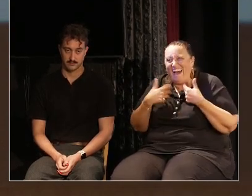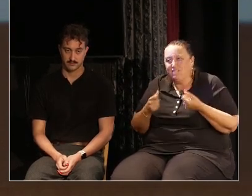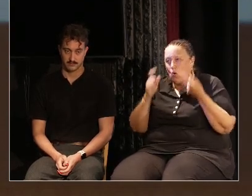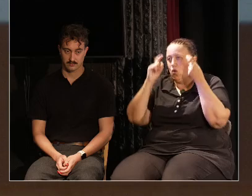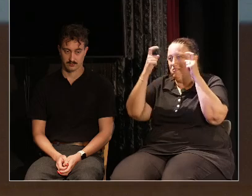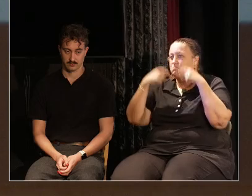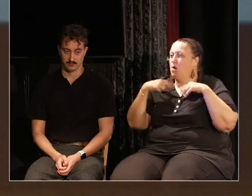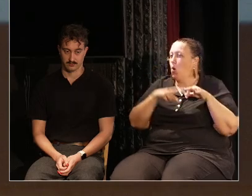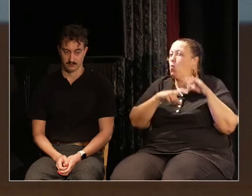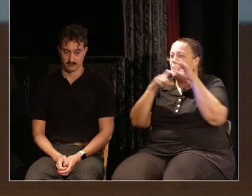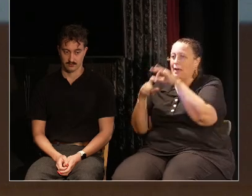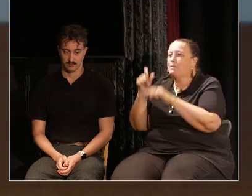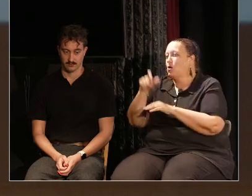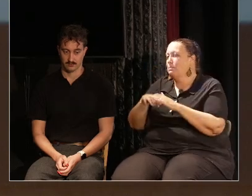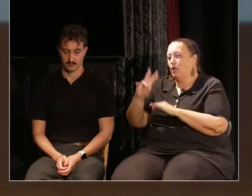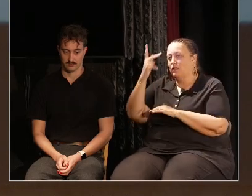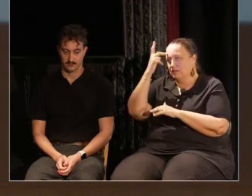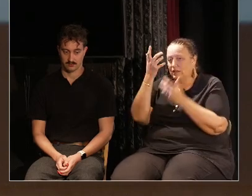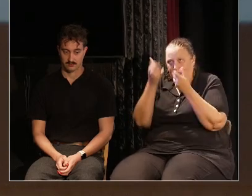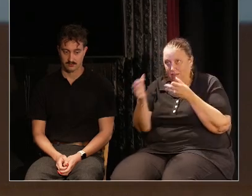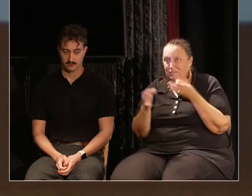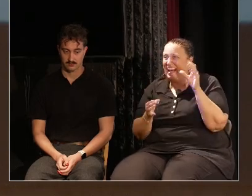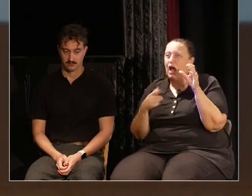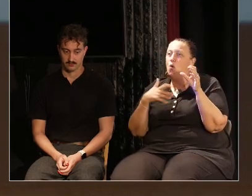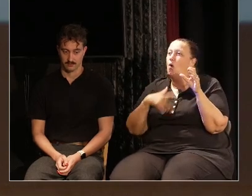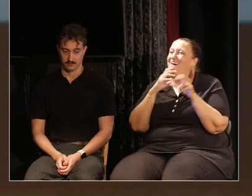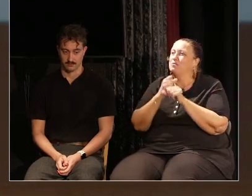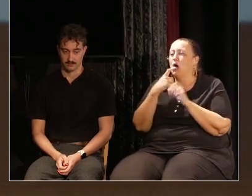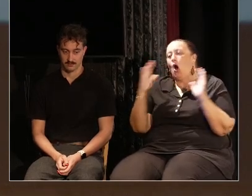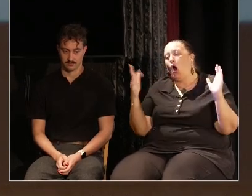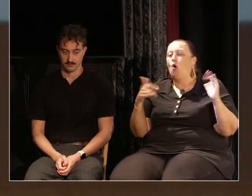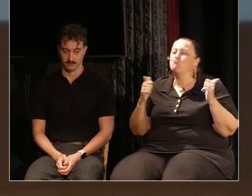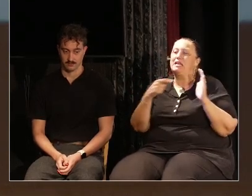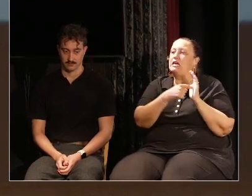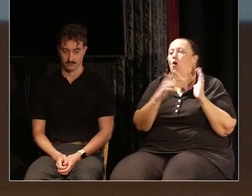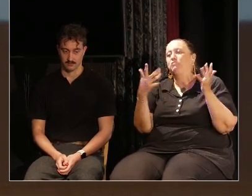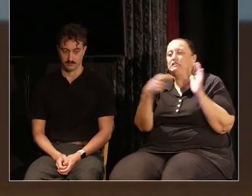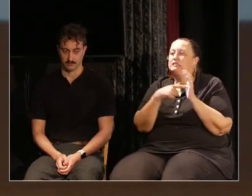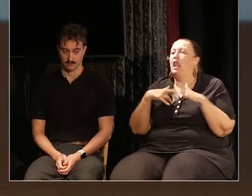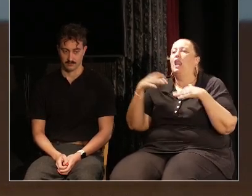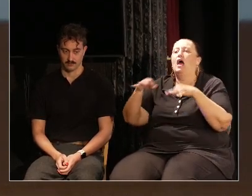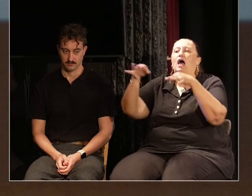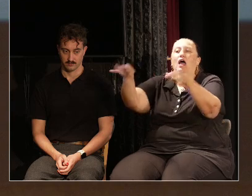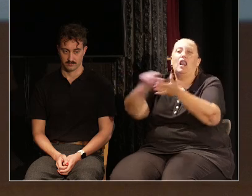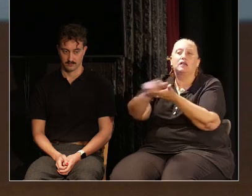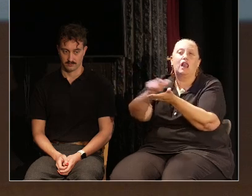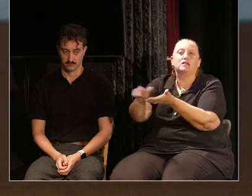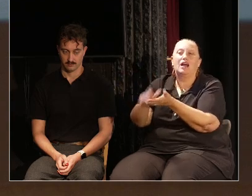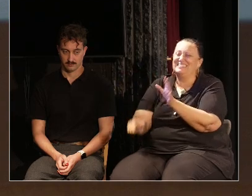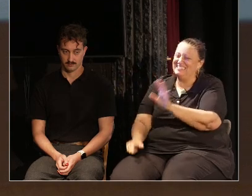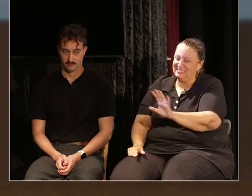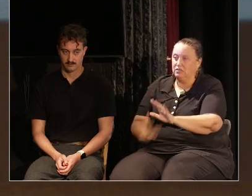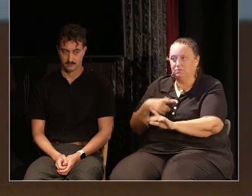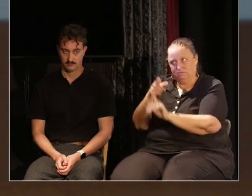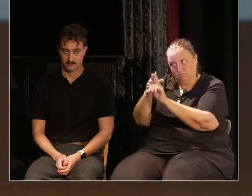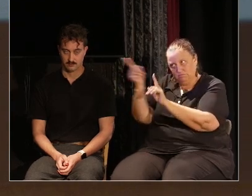person in politics is, yes, we have this plan. I don't want governments to start using it as an excuse to kick things down the road. So I think it's important that we constantly hold the government